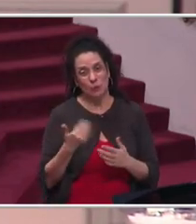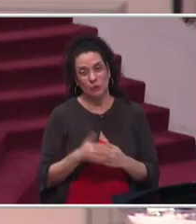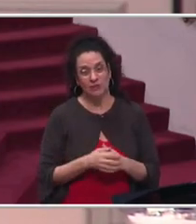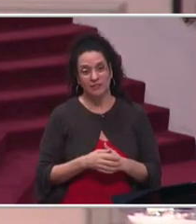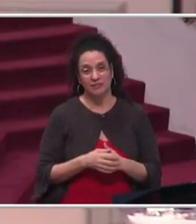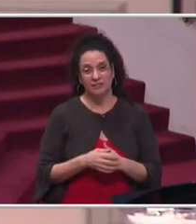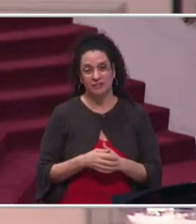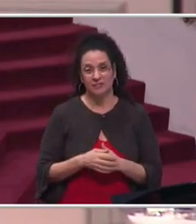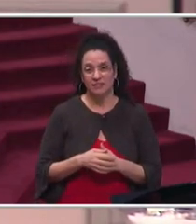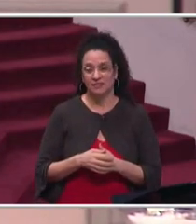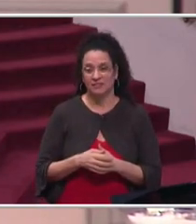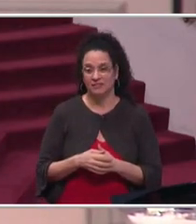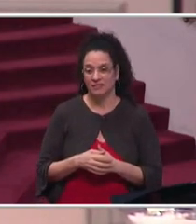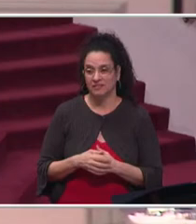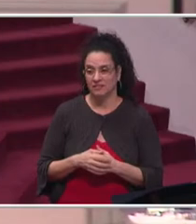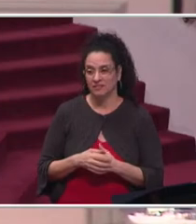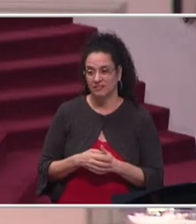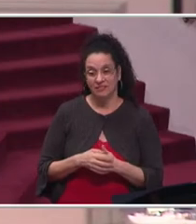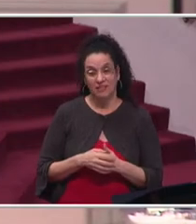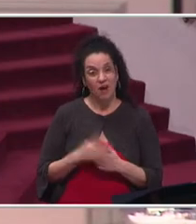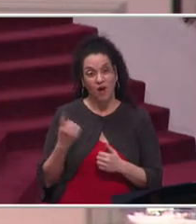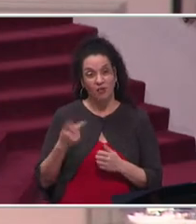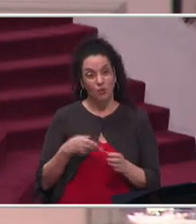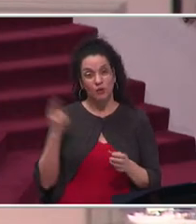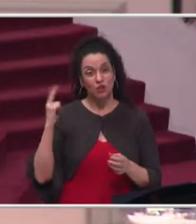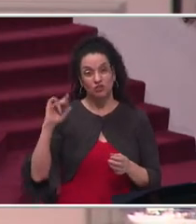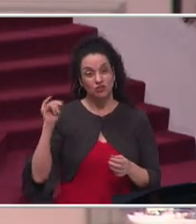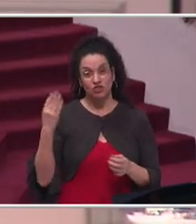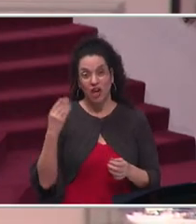No, it's not a good one.